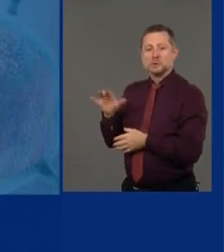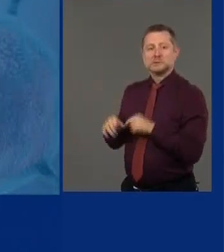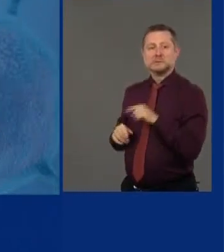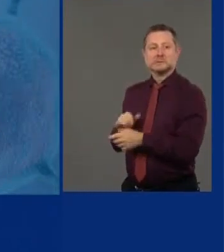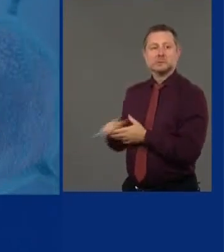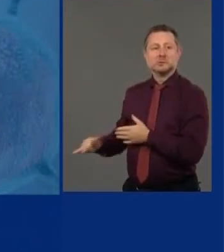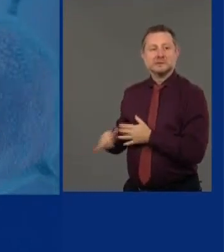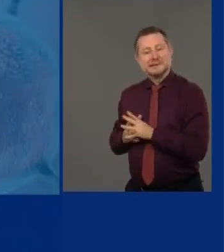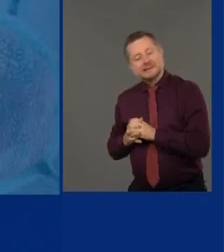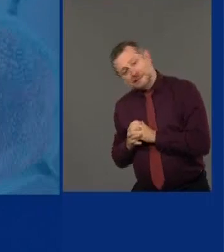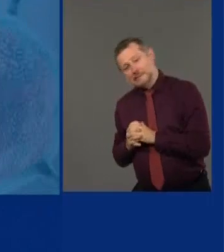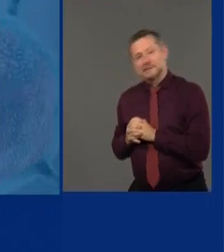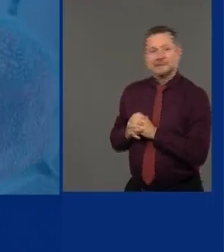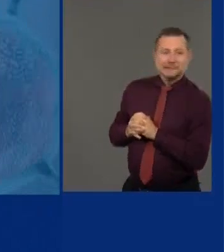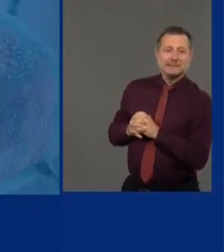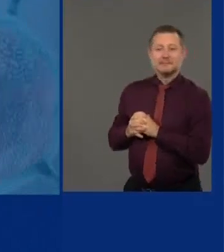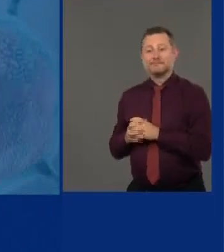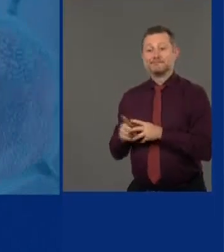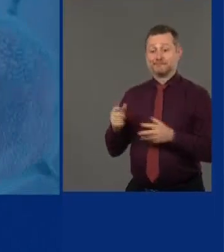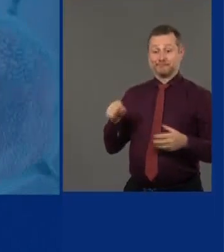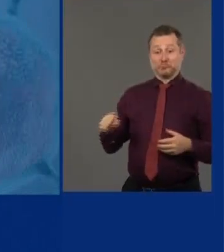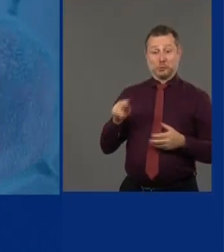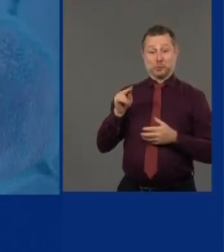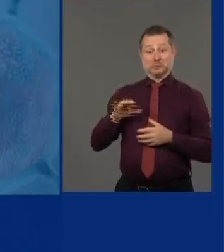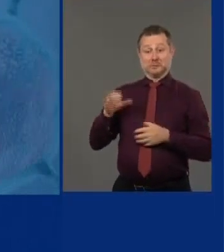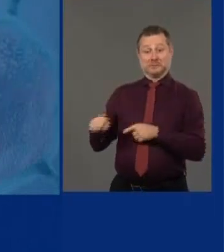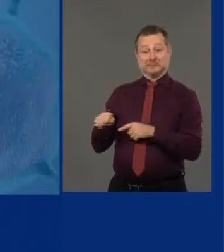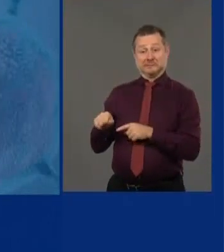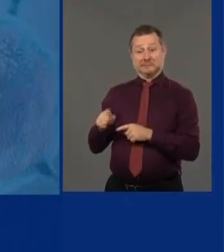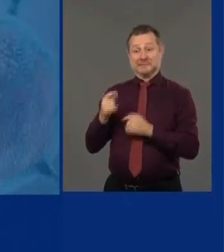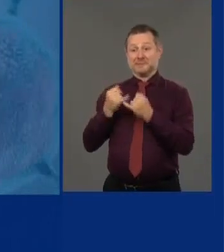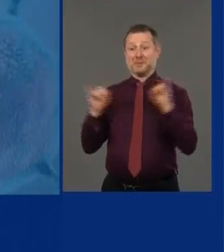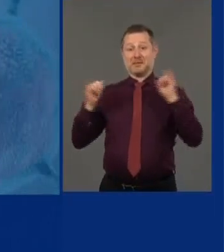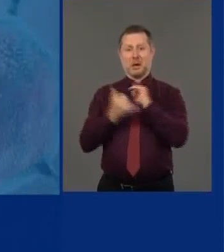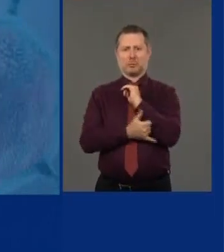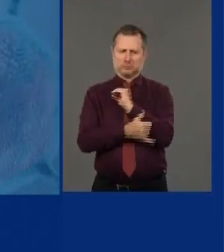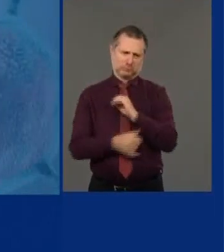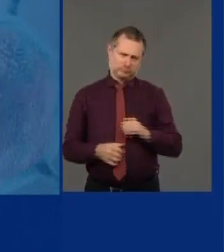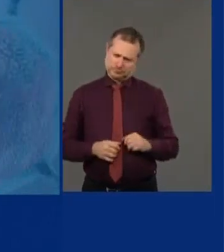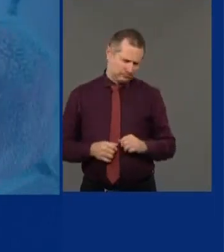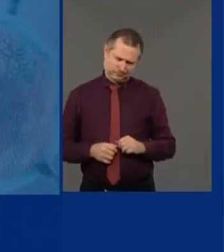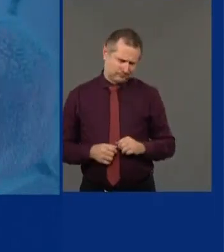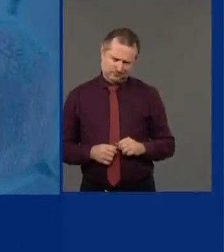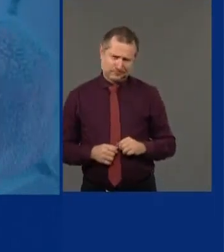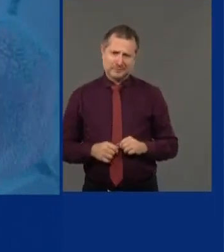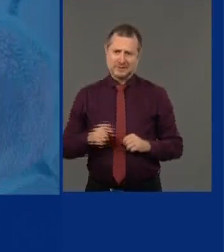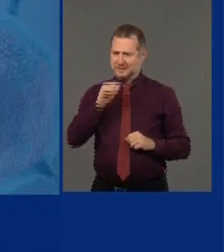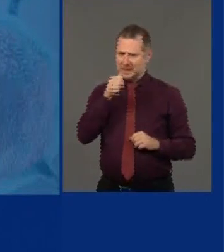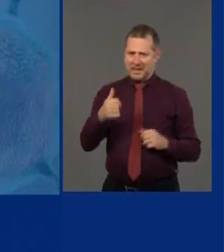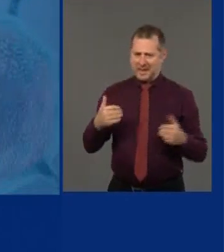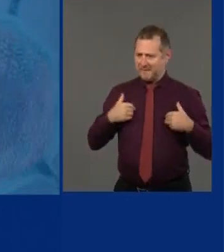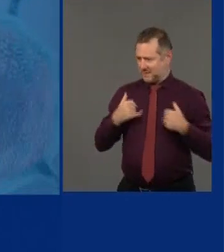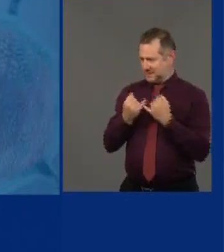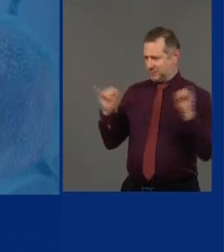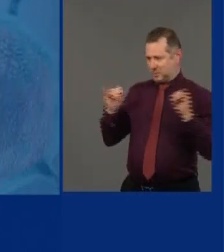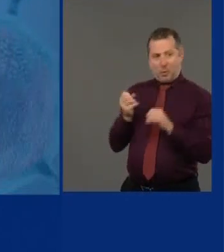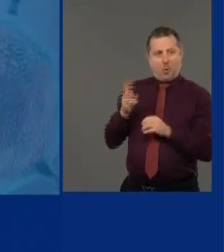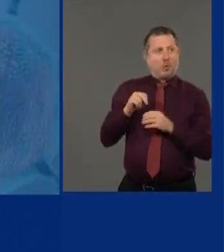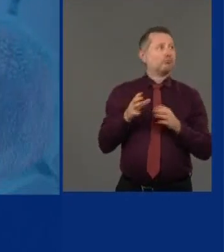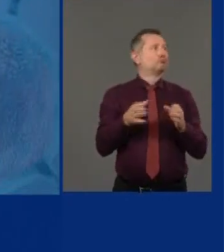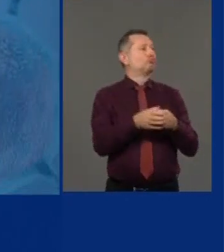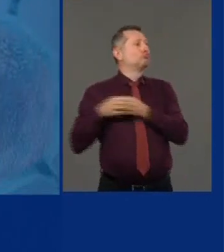a separate country, New York. Some people think we are, but we're really not. And we're